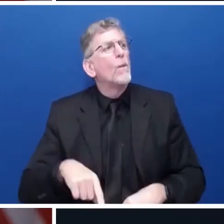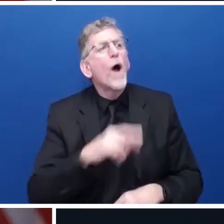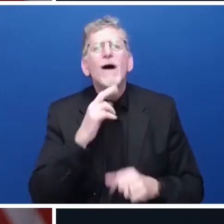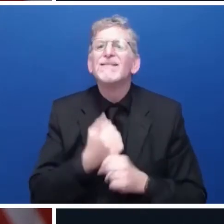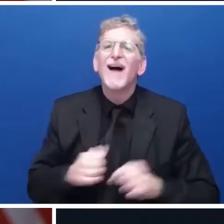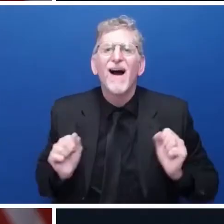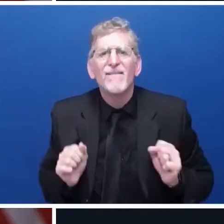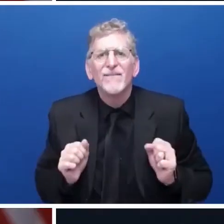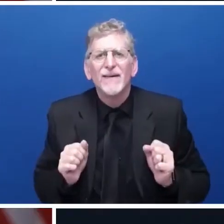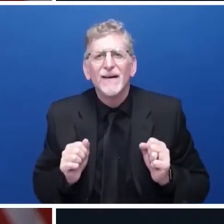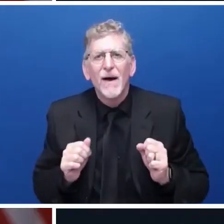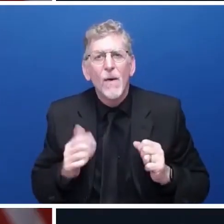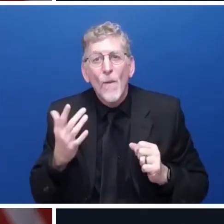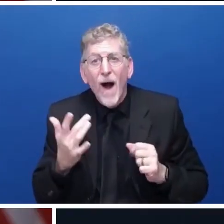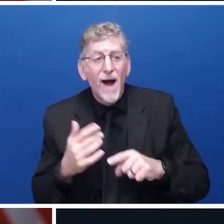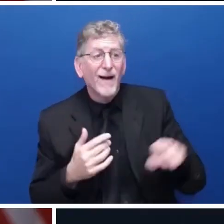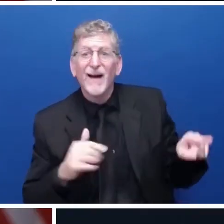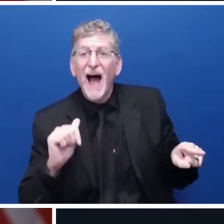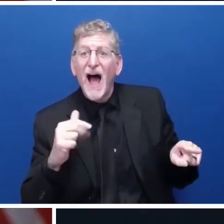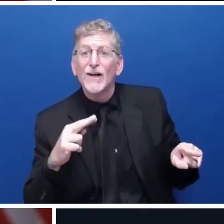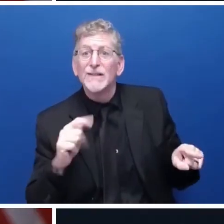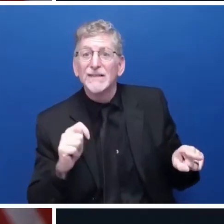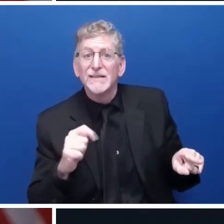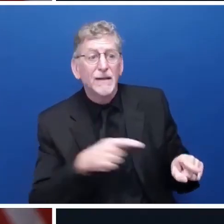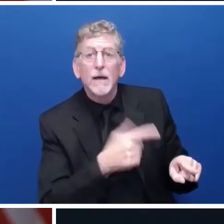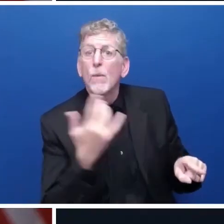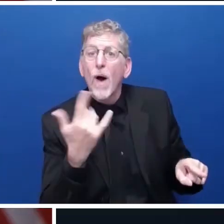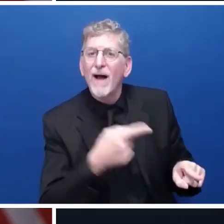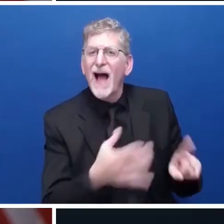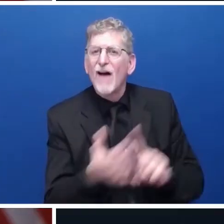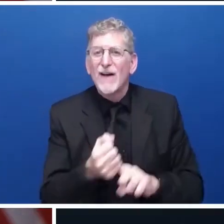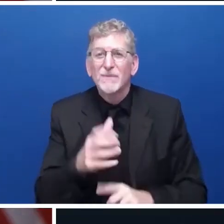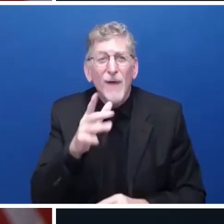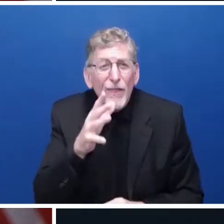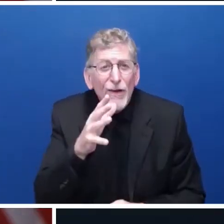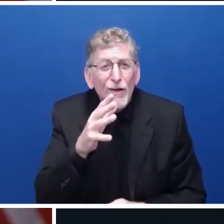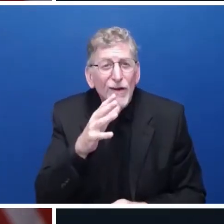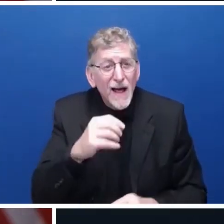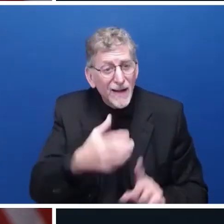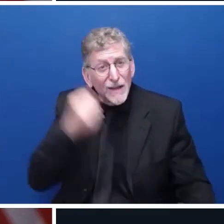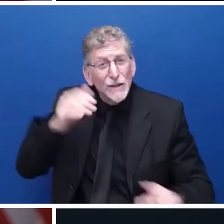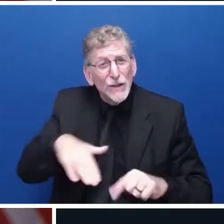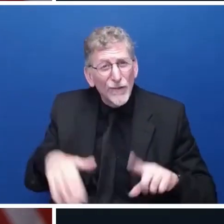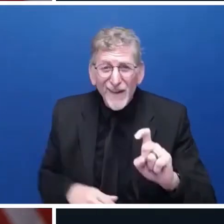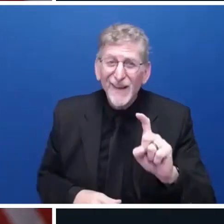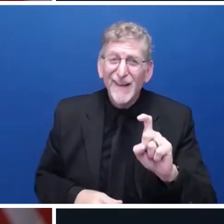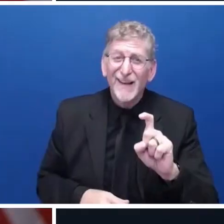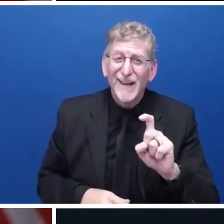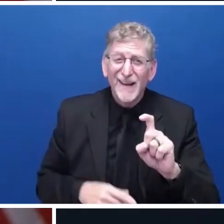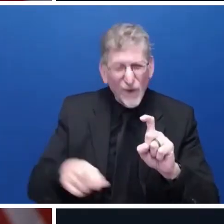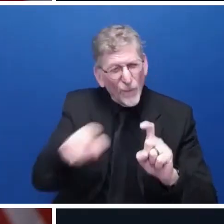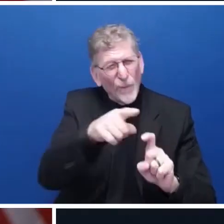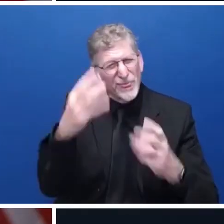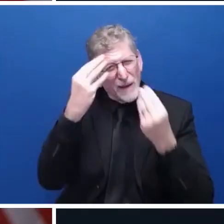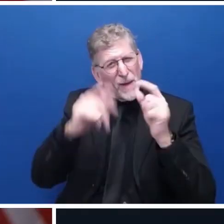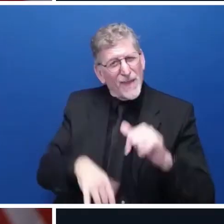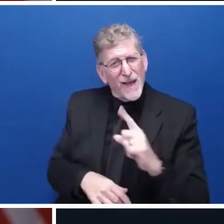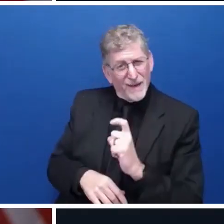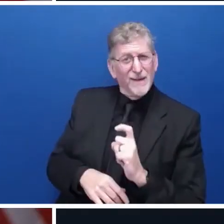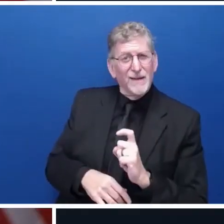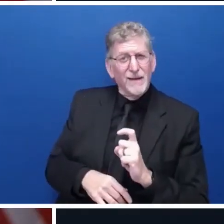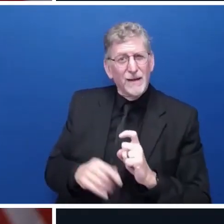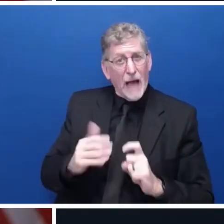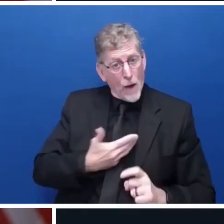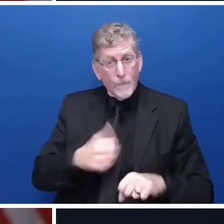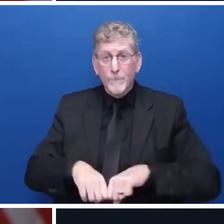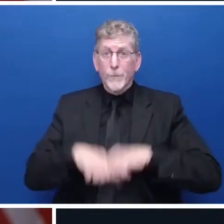broken immigration system is something to be fixed, not an excuse for unaccountable agents to terrorize our